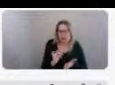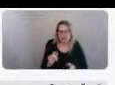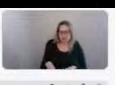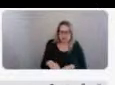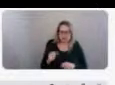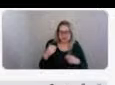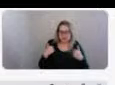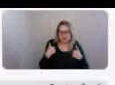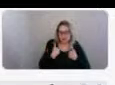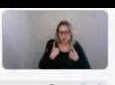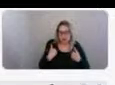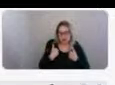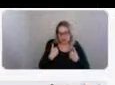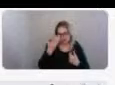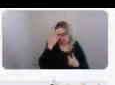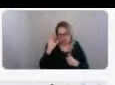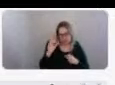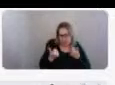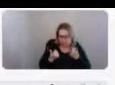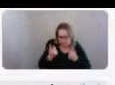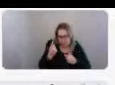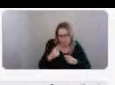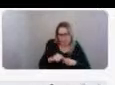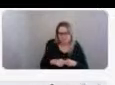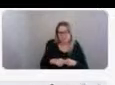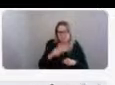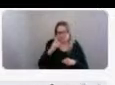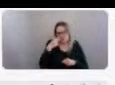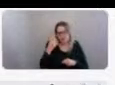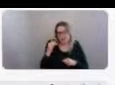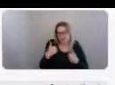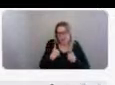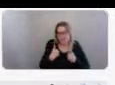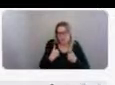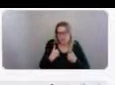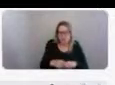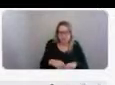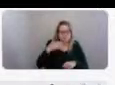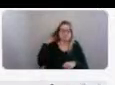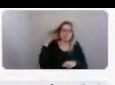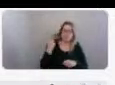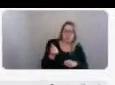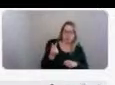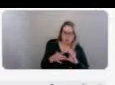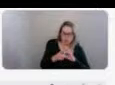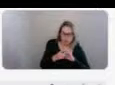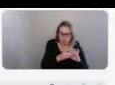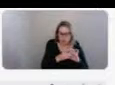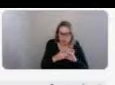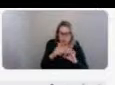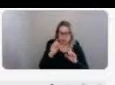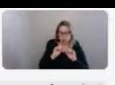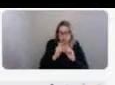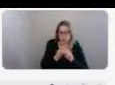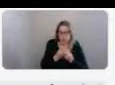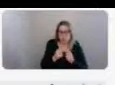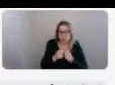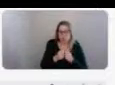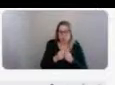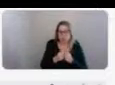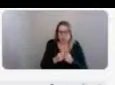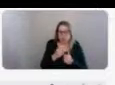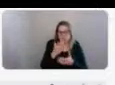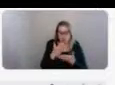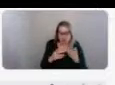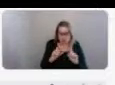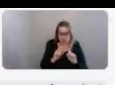animal although i'm not sure which one the boundaries appear to be arbitrary with little connecting the district parts the far-flung parts of